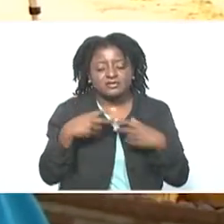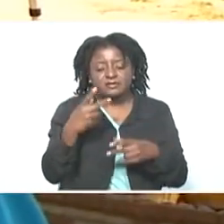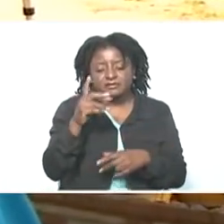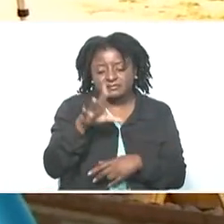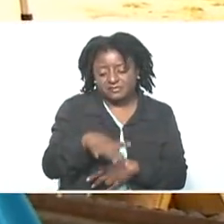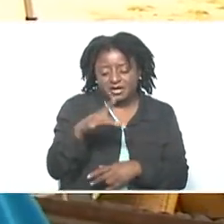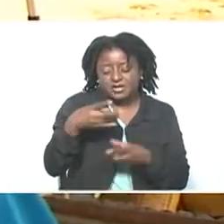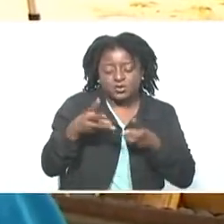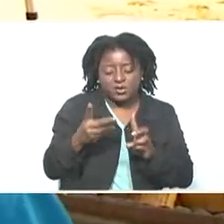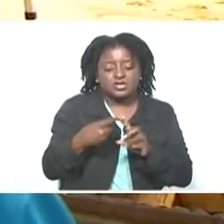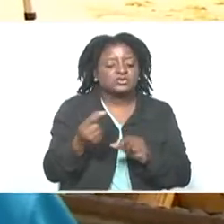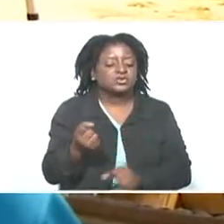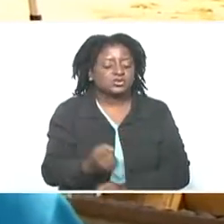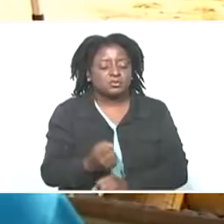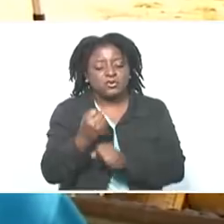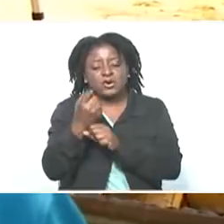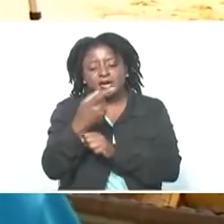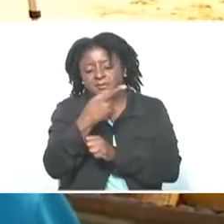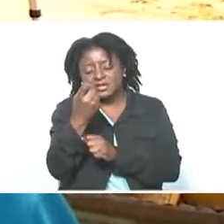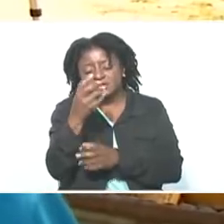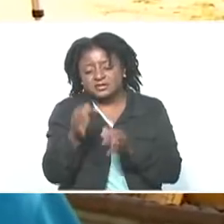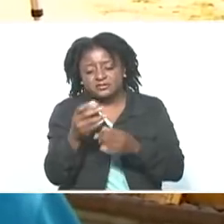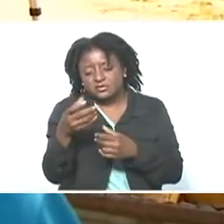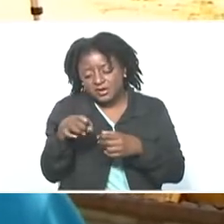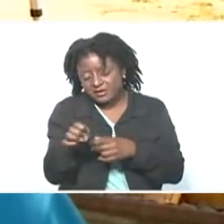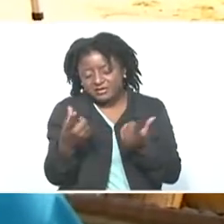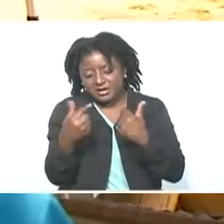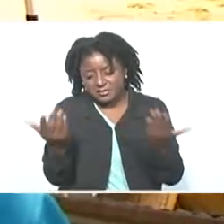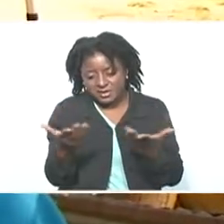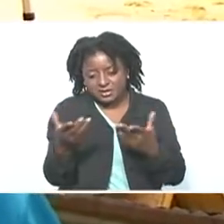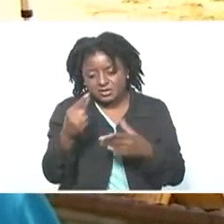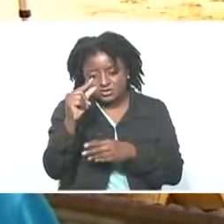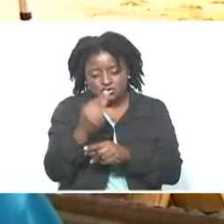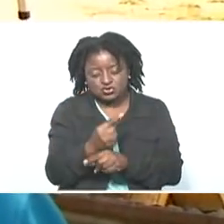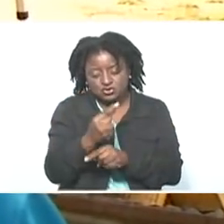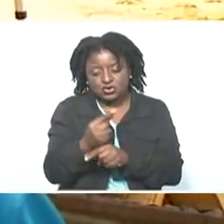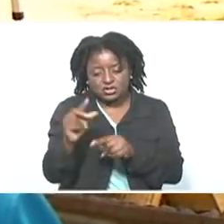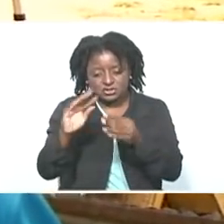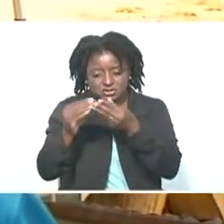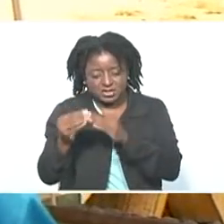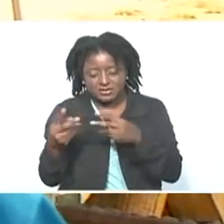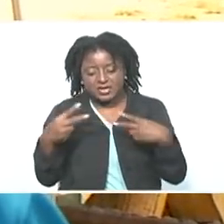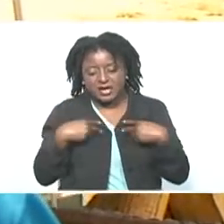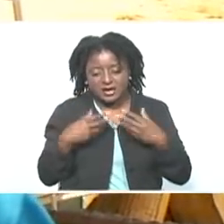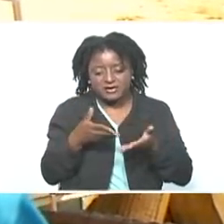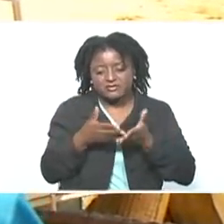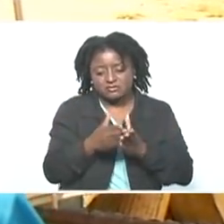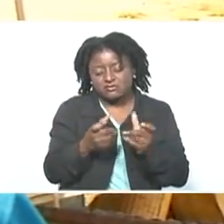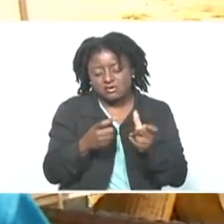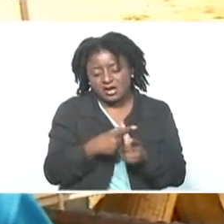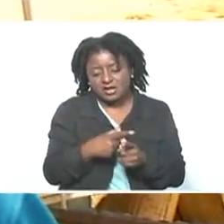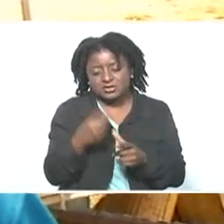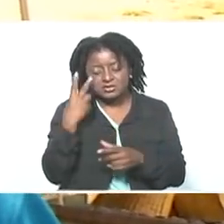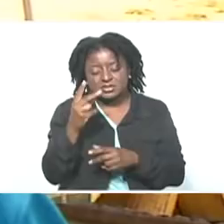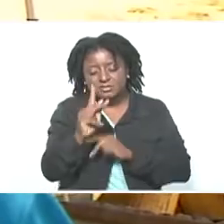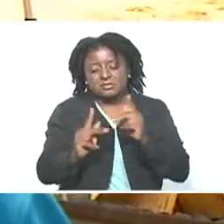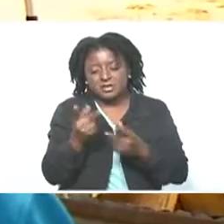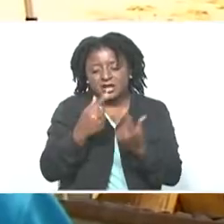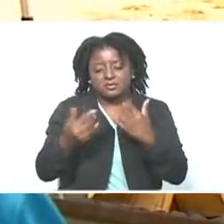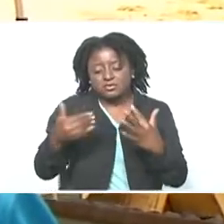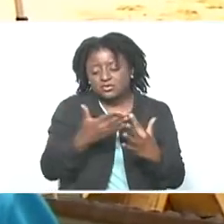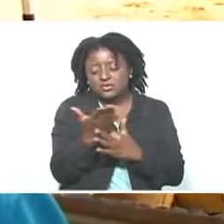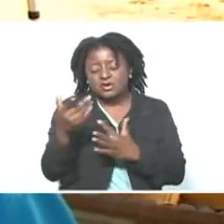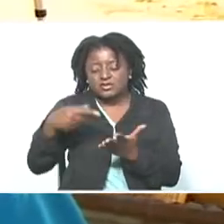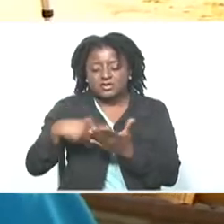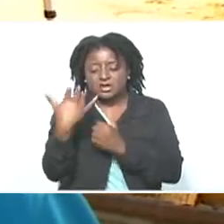support. Because, you know, if you ever come here in Georgetown when they have a regatta, you'll see that people come from throughout this country to